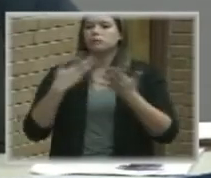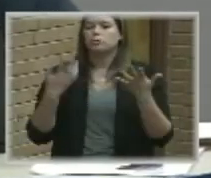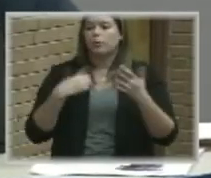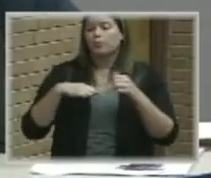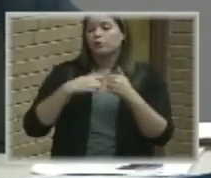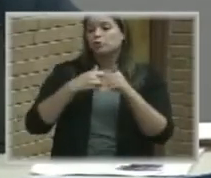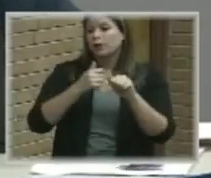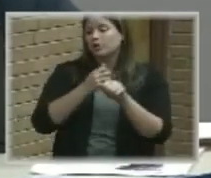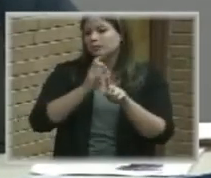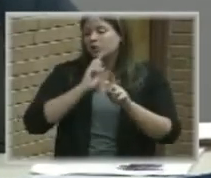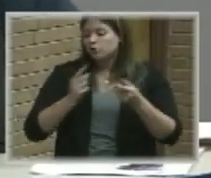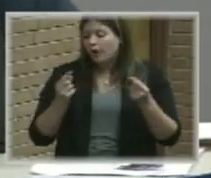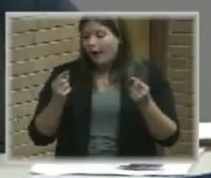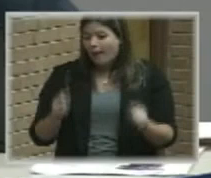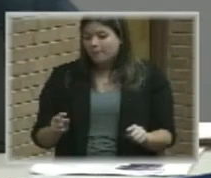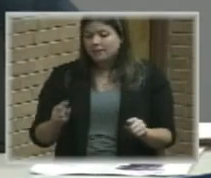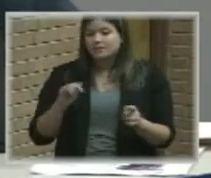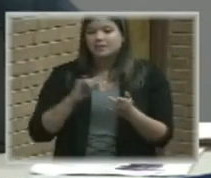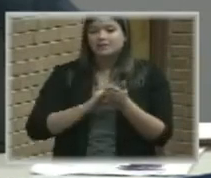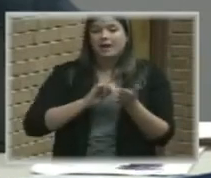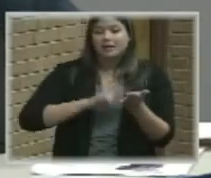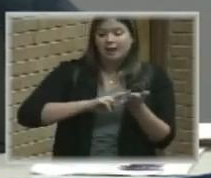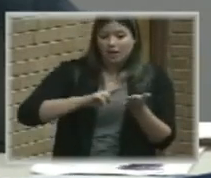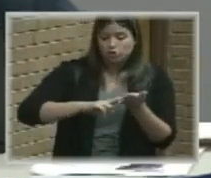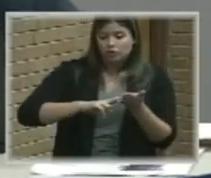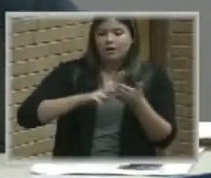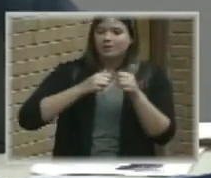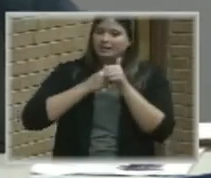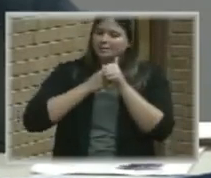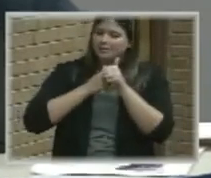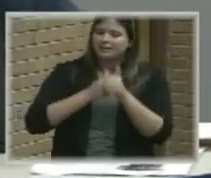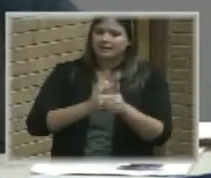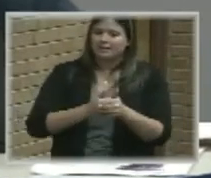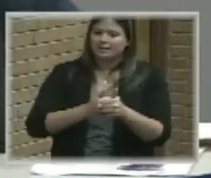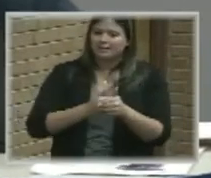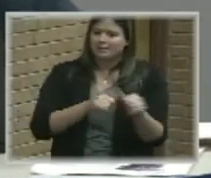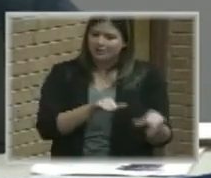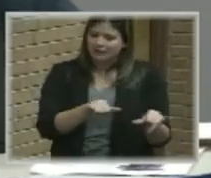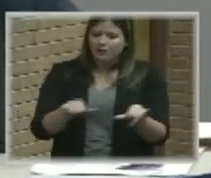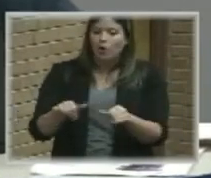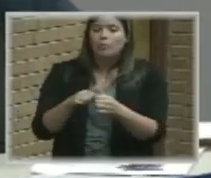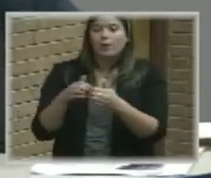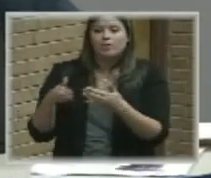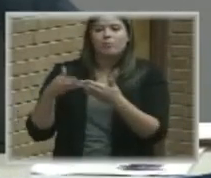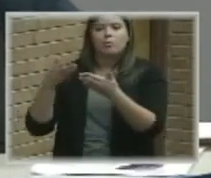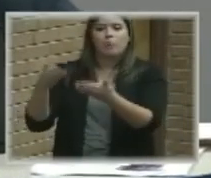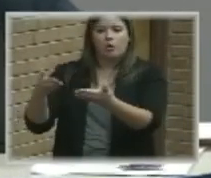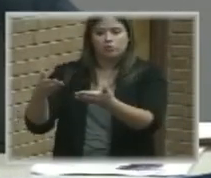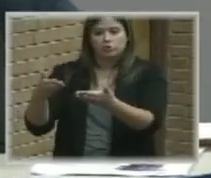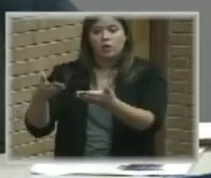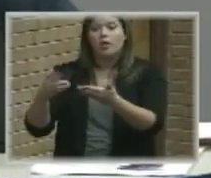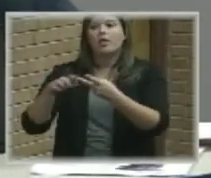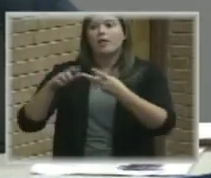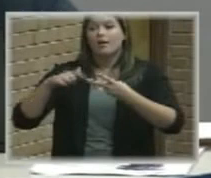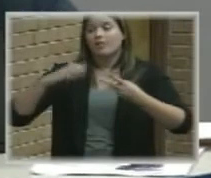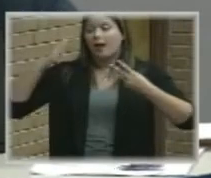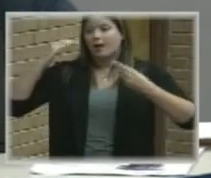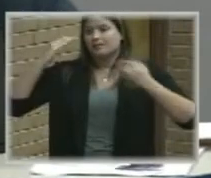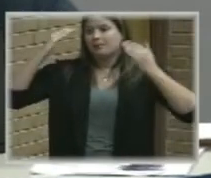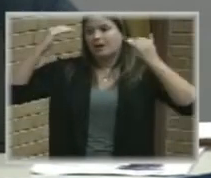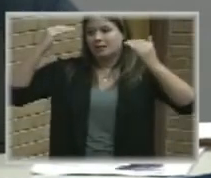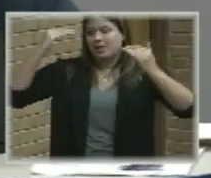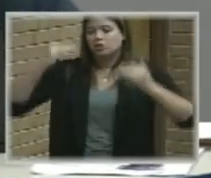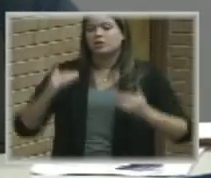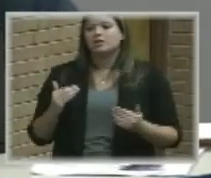of is that the contract is consistent with the proposal that Jewel made and the expectations that I